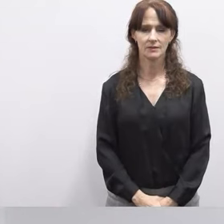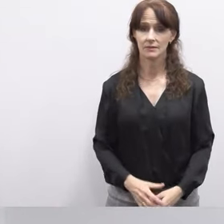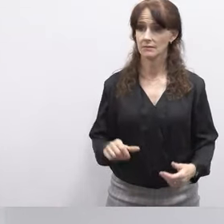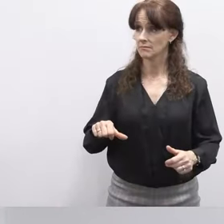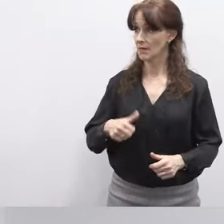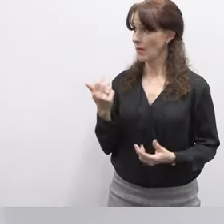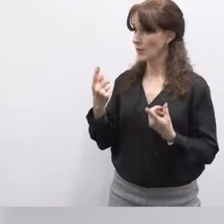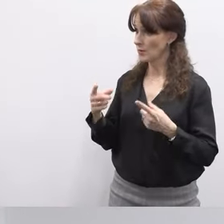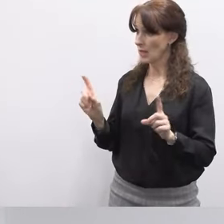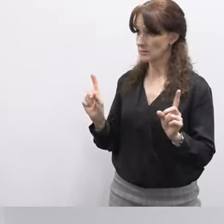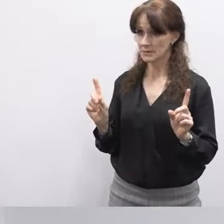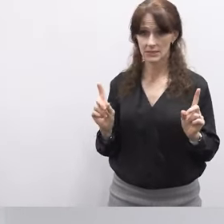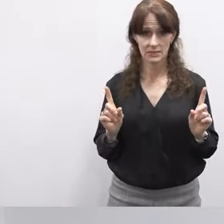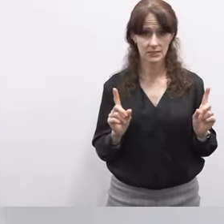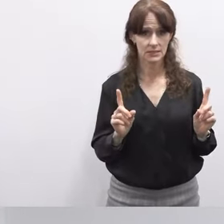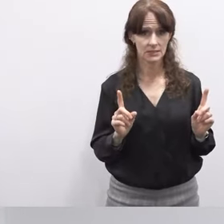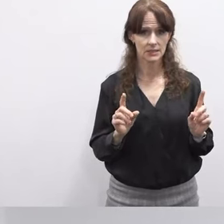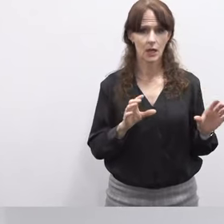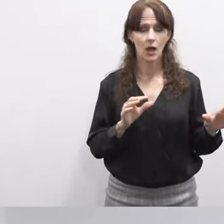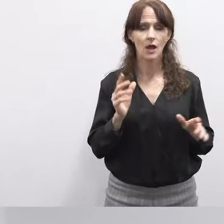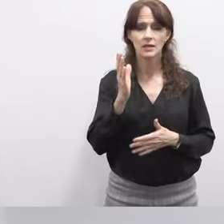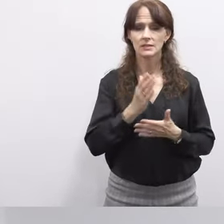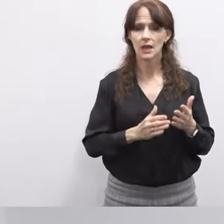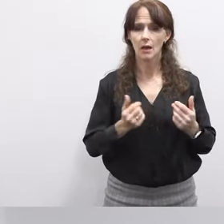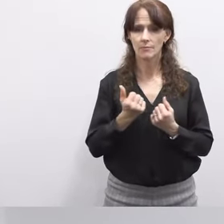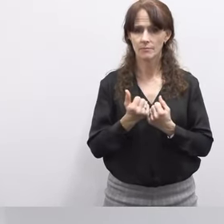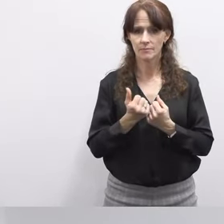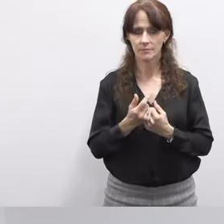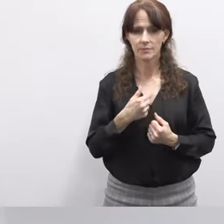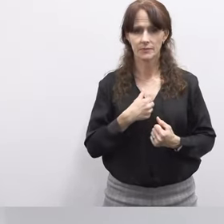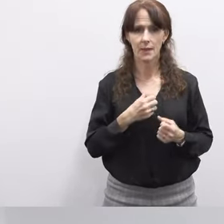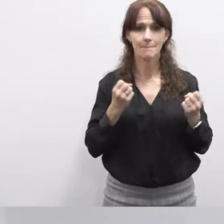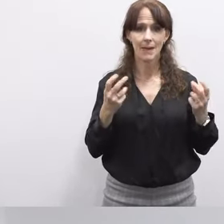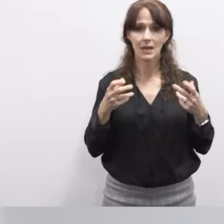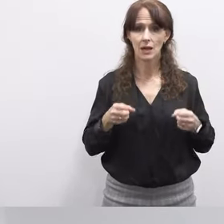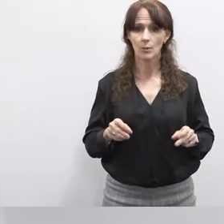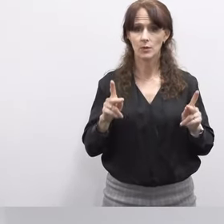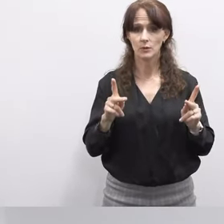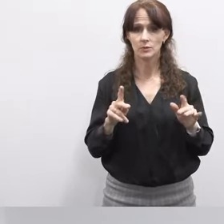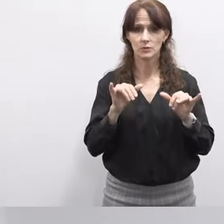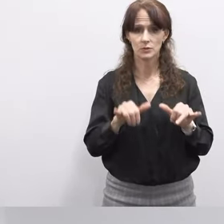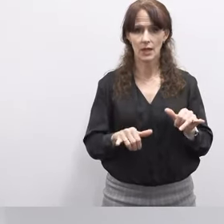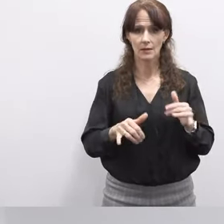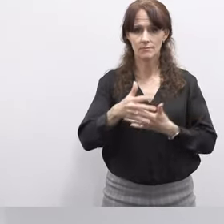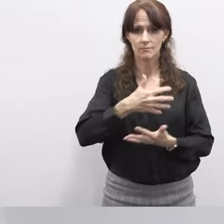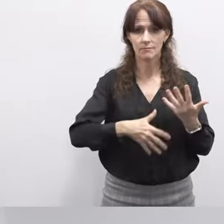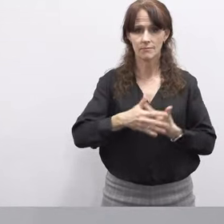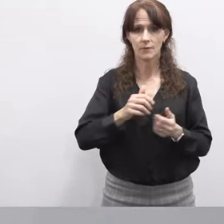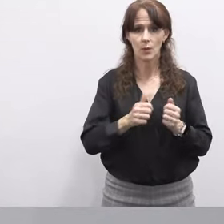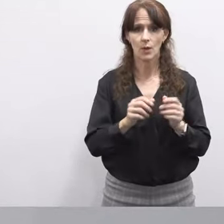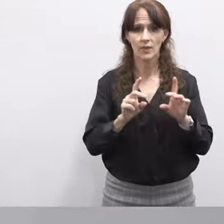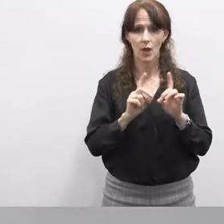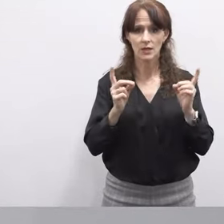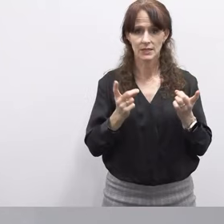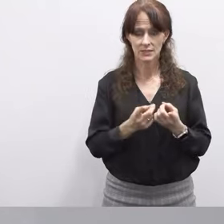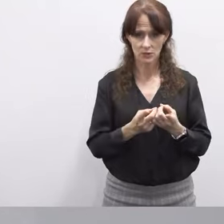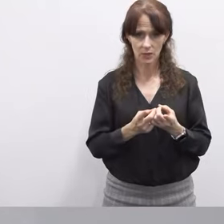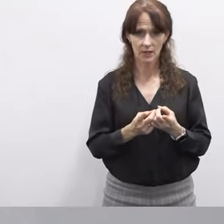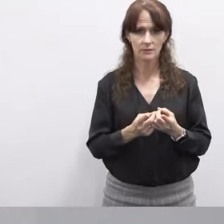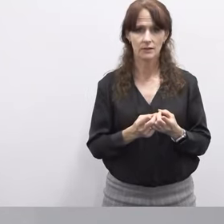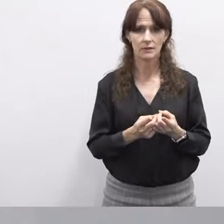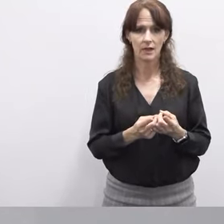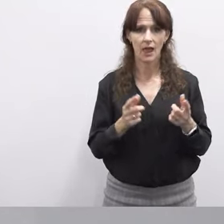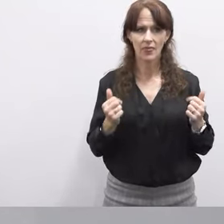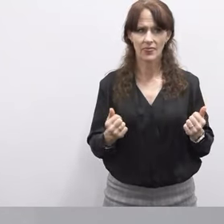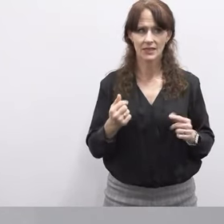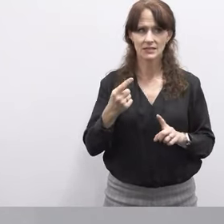announcements? So I'll do a couple plugs. There are still many opportunities to stay engaged with our district.